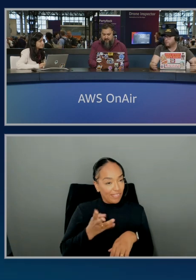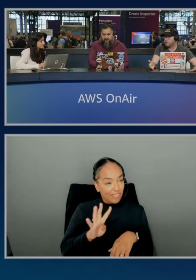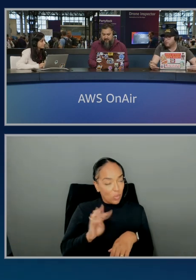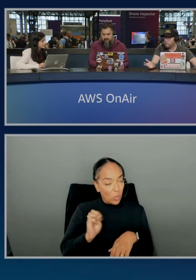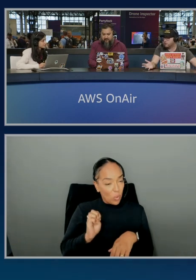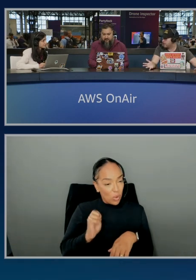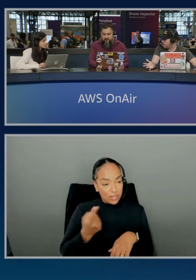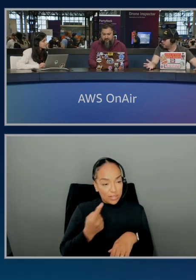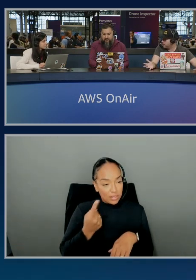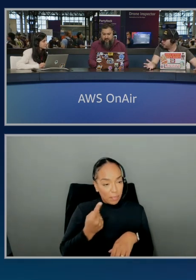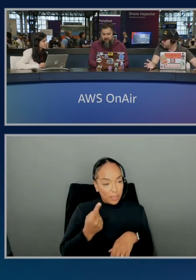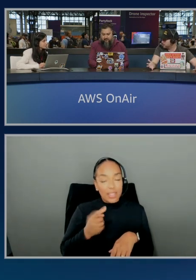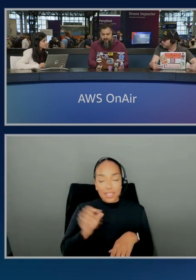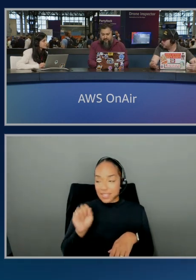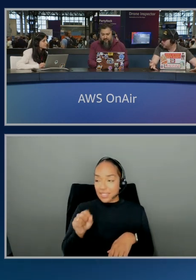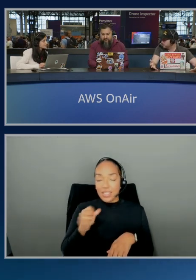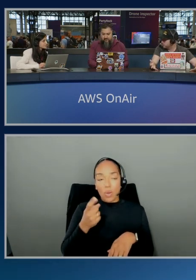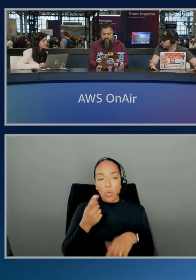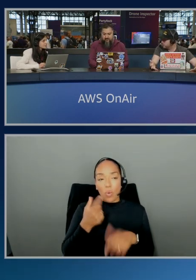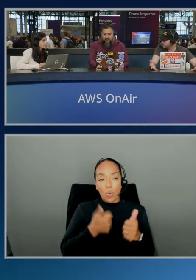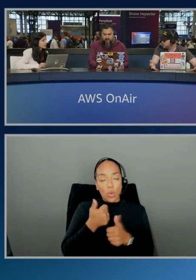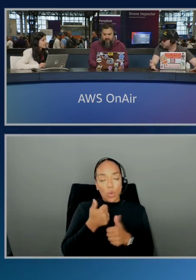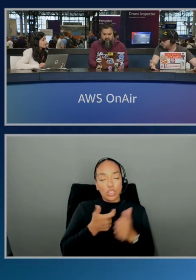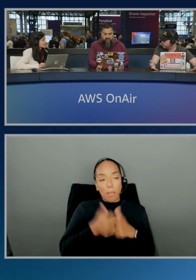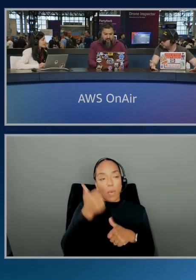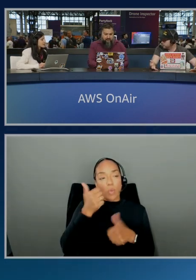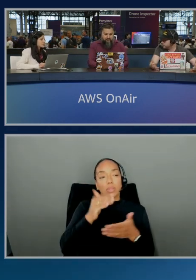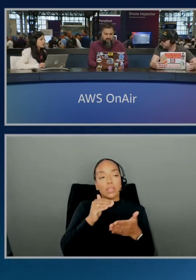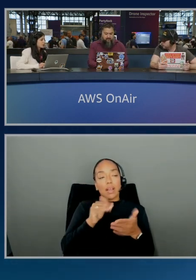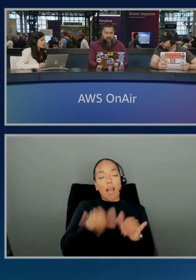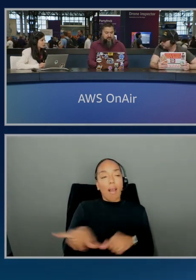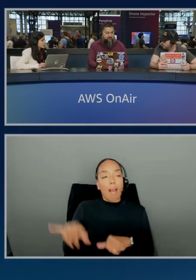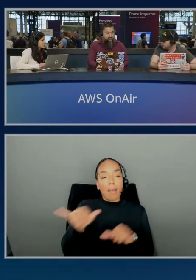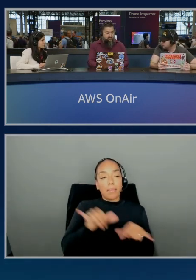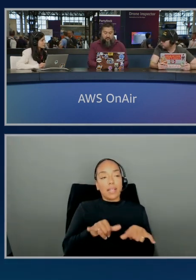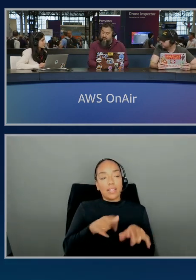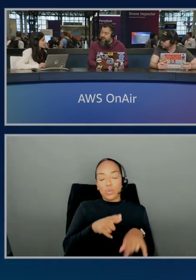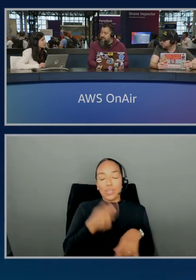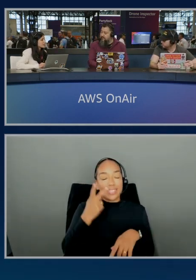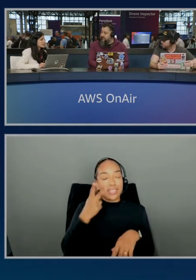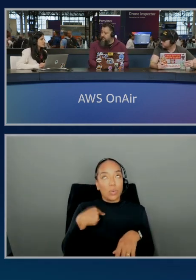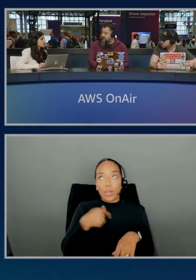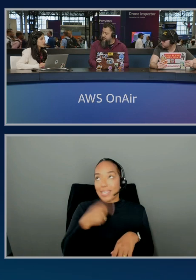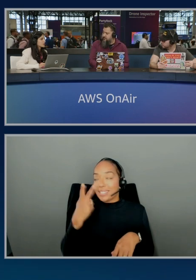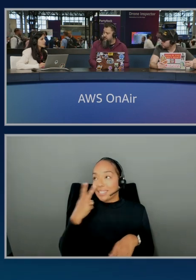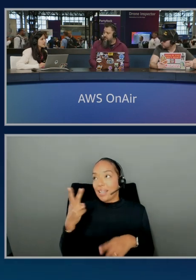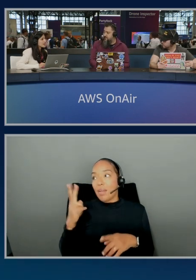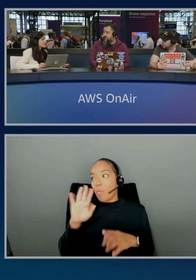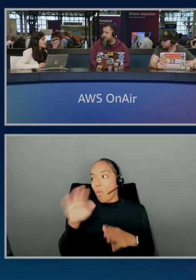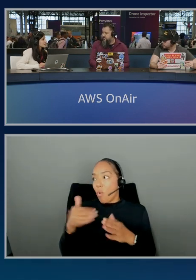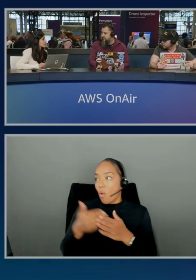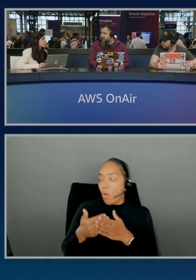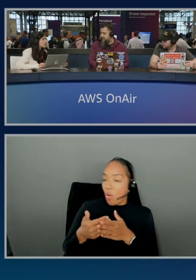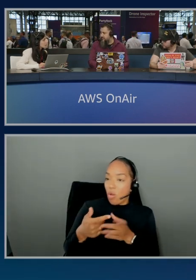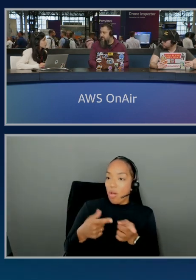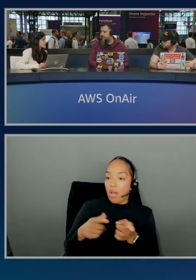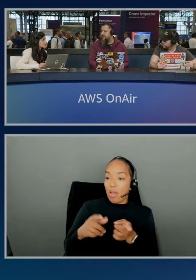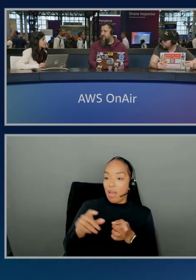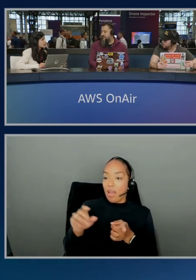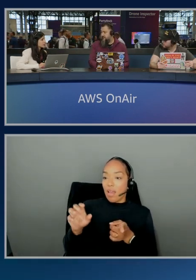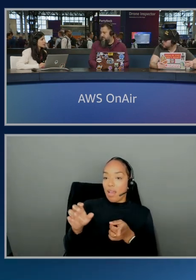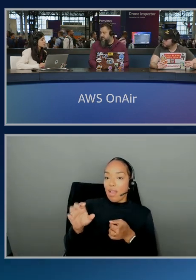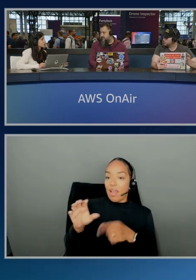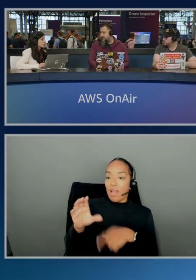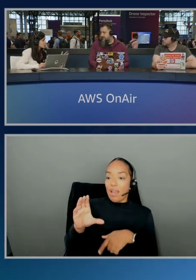What are the most common data sources that you see customers utilizing? We see them all over the place. Like we see SharePoint, we see S3,